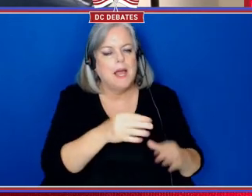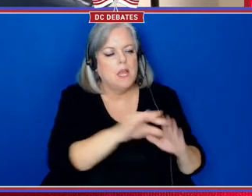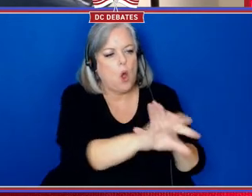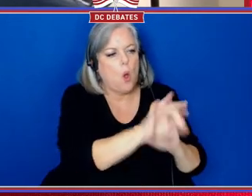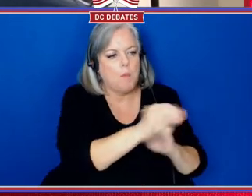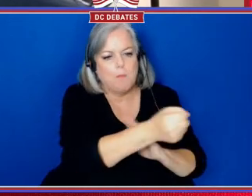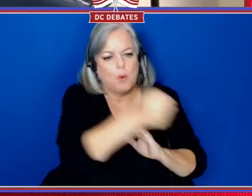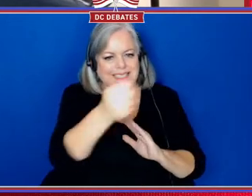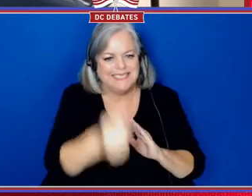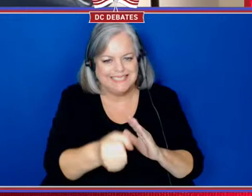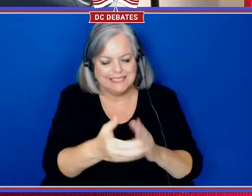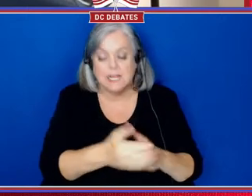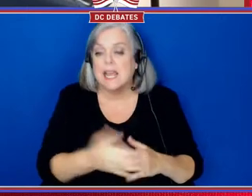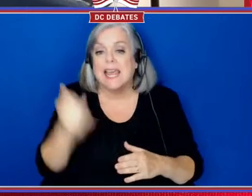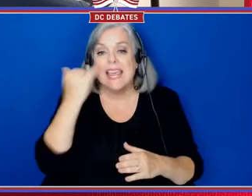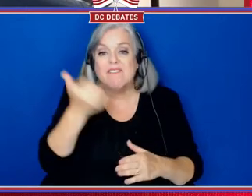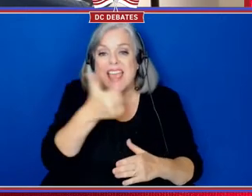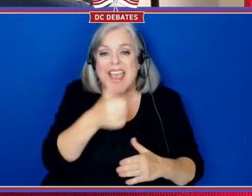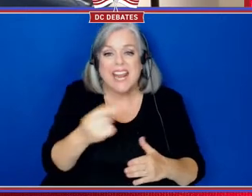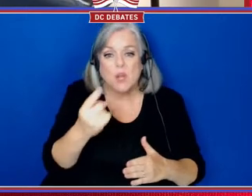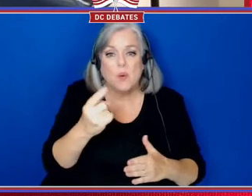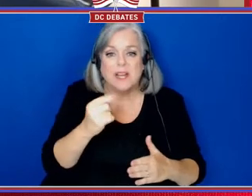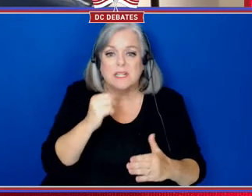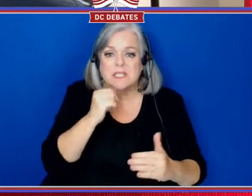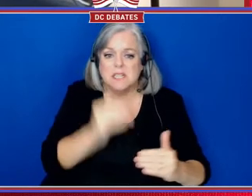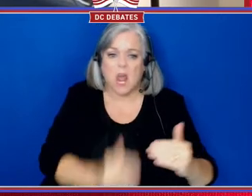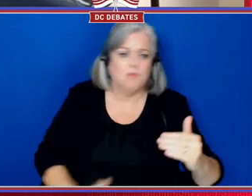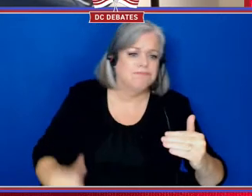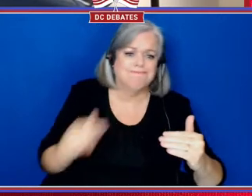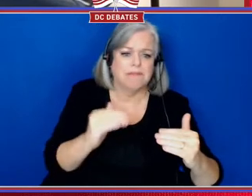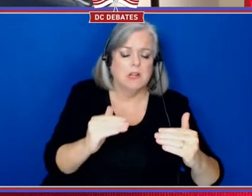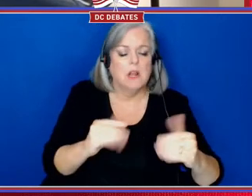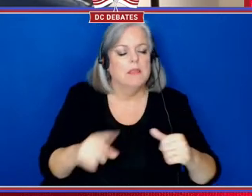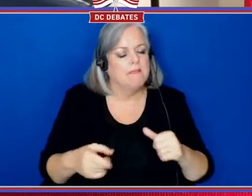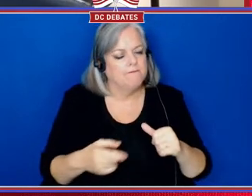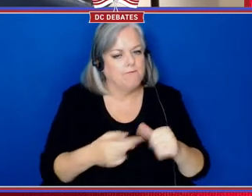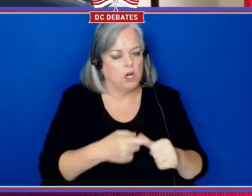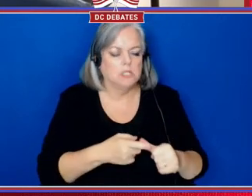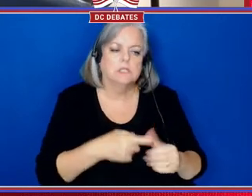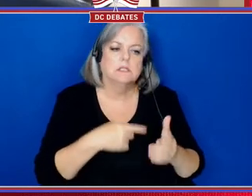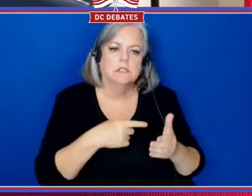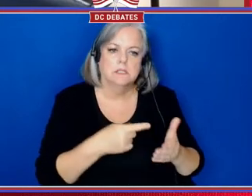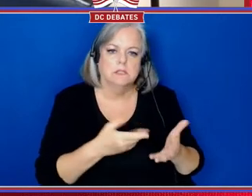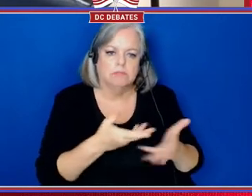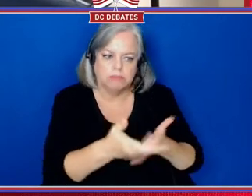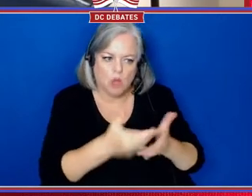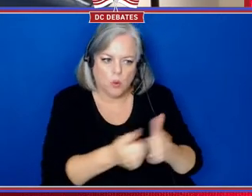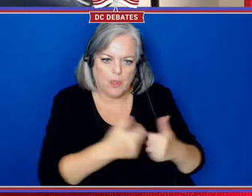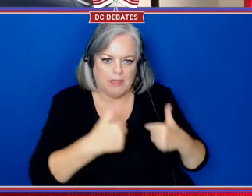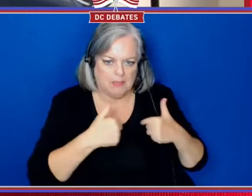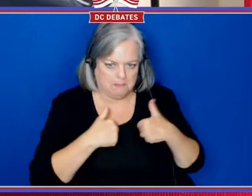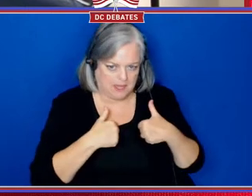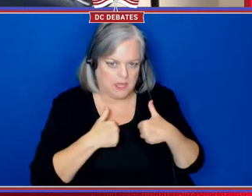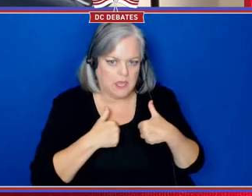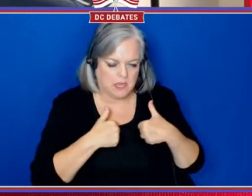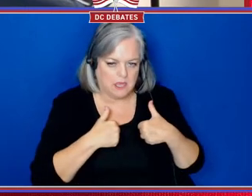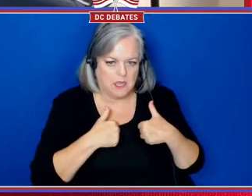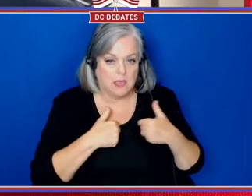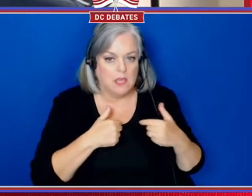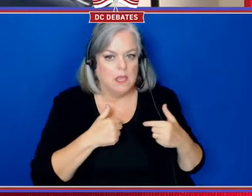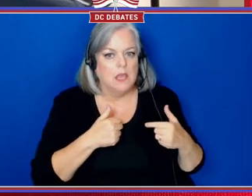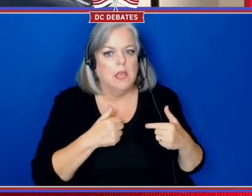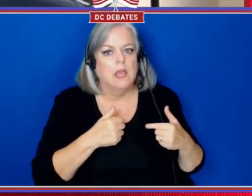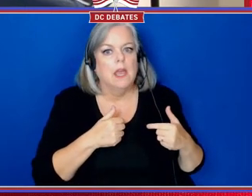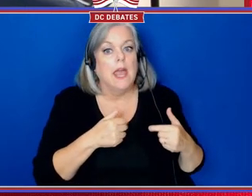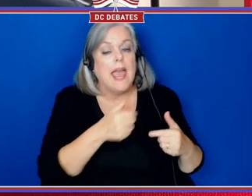my expectations, they are first dealt with by me and any other authorities, including